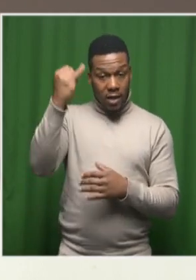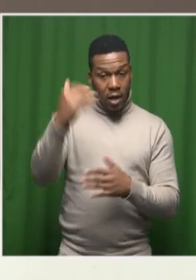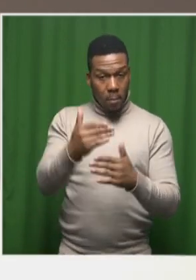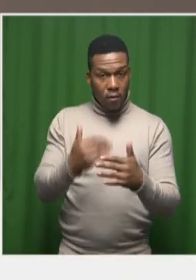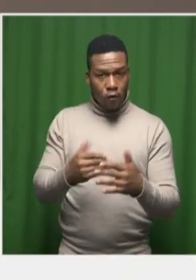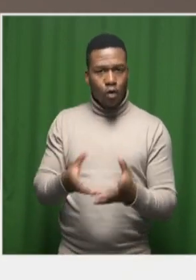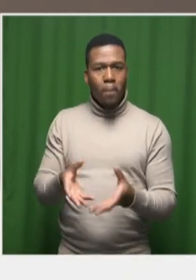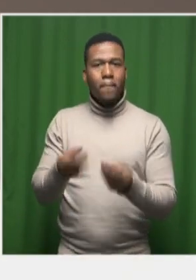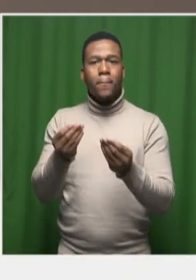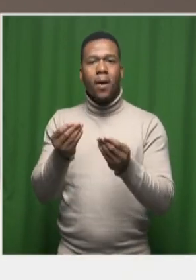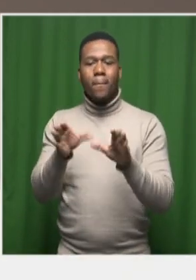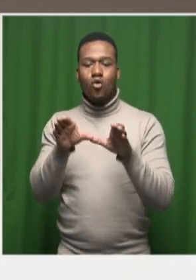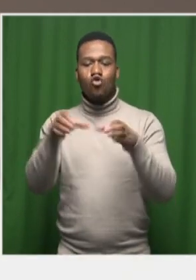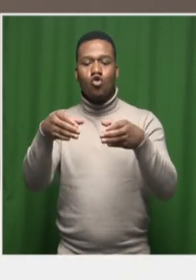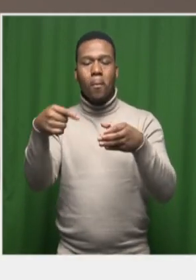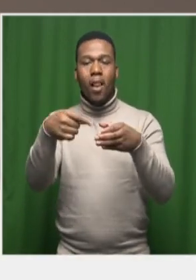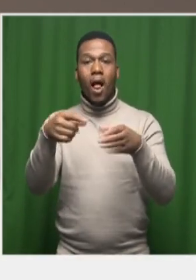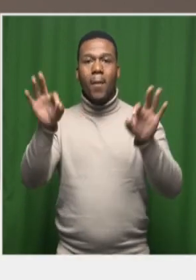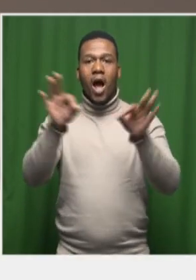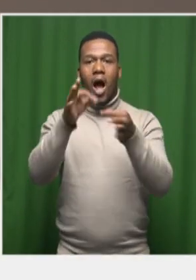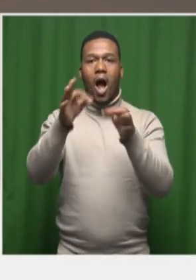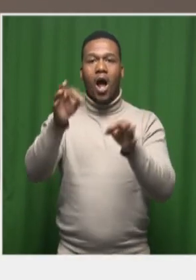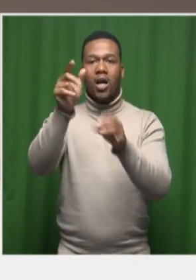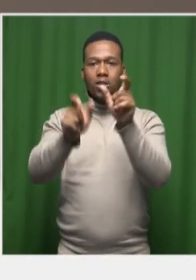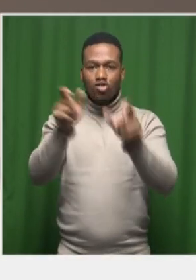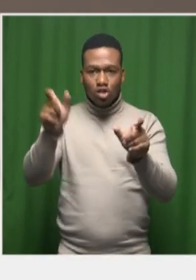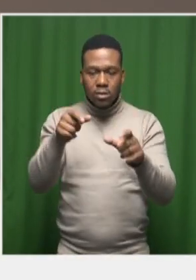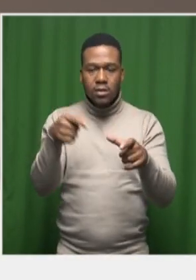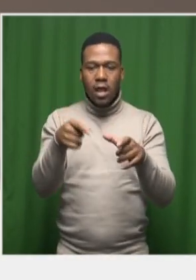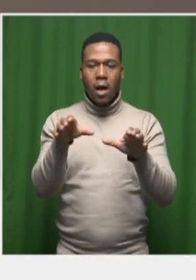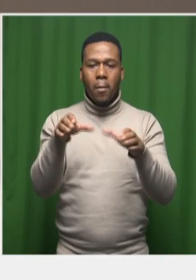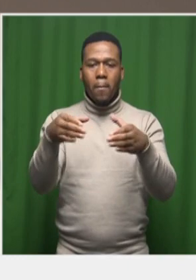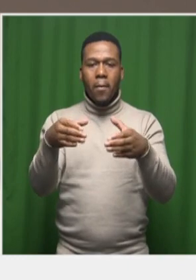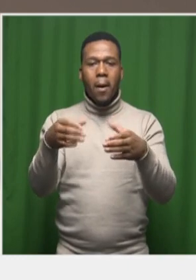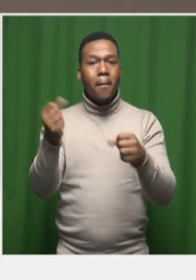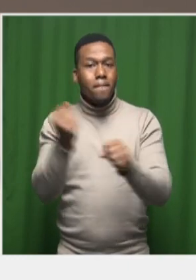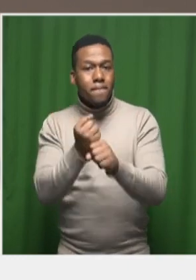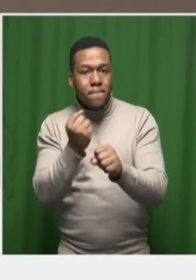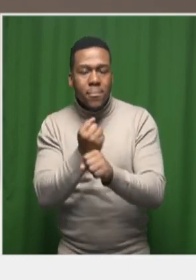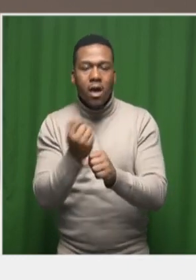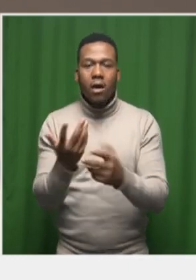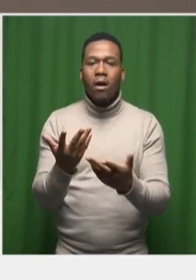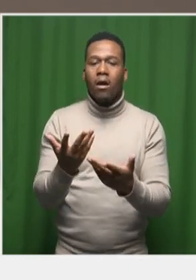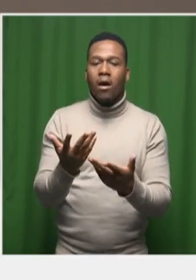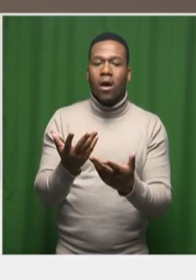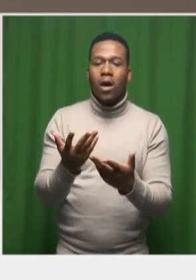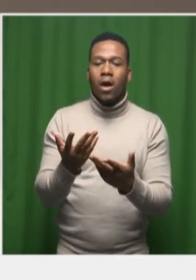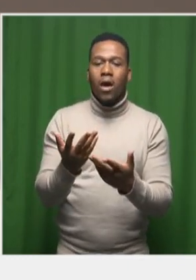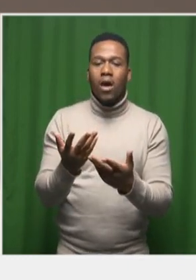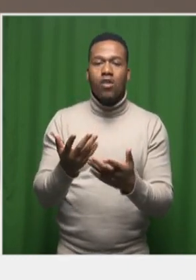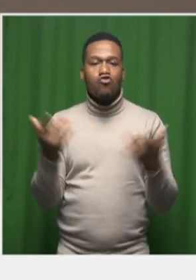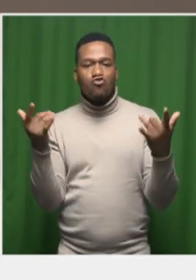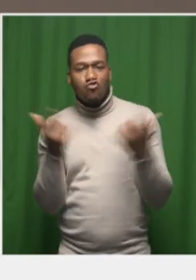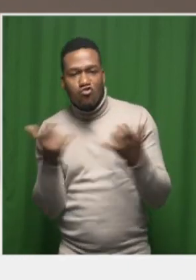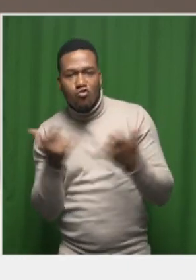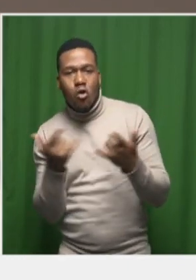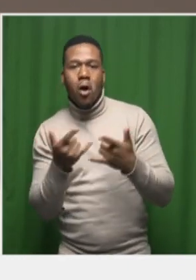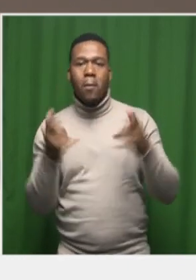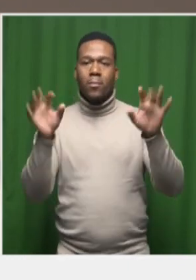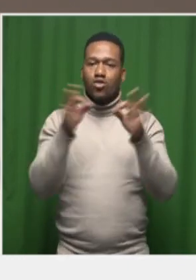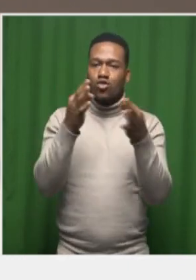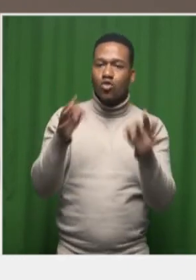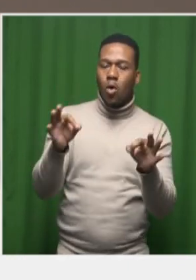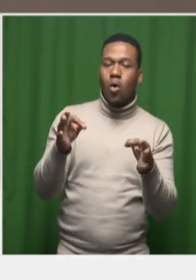getting a group of artists to kind of create and rap, I guess, or sing